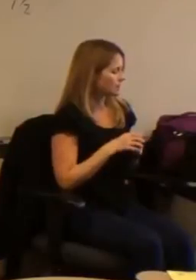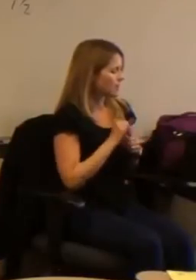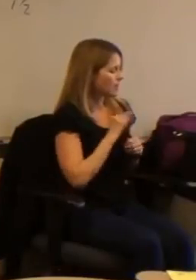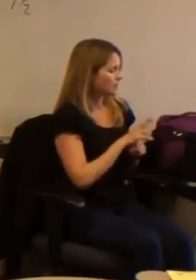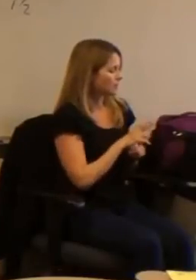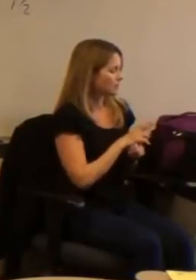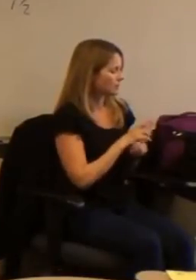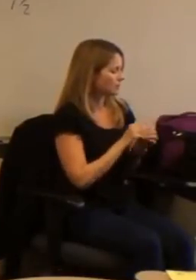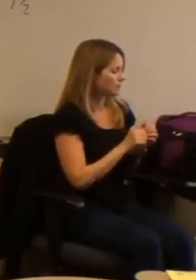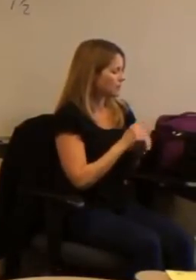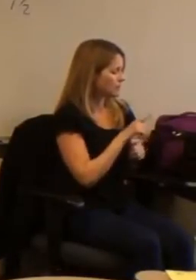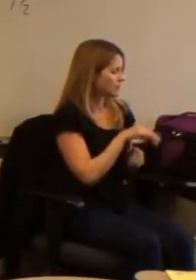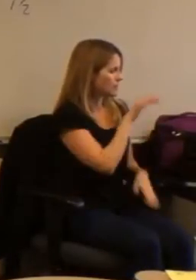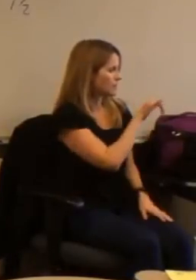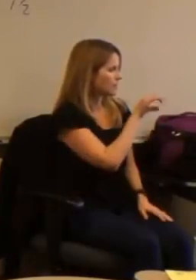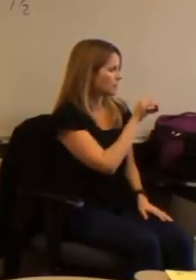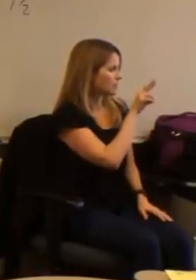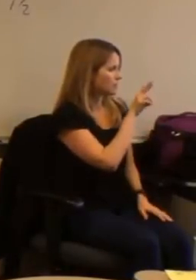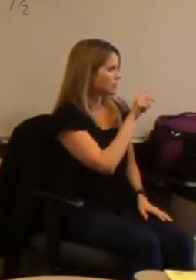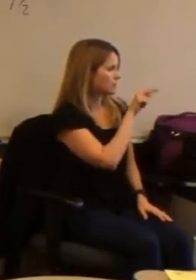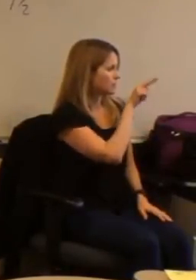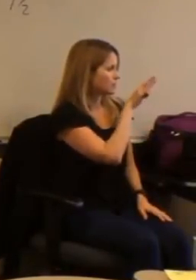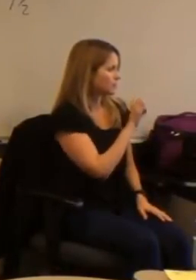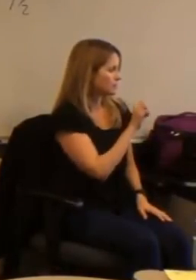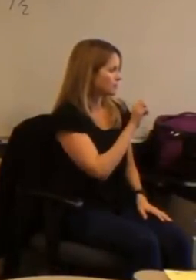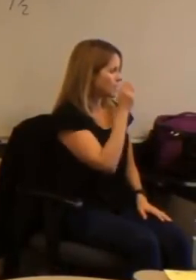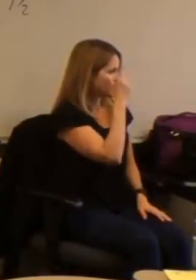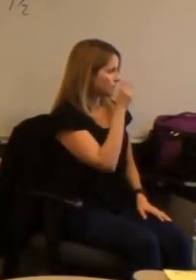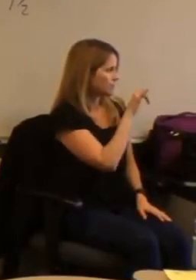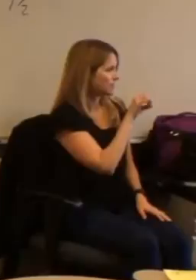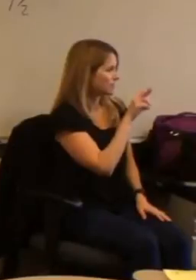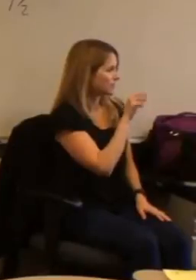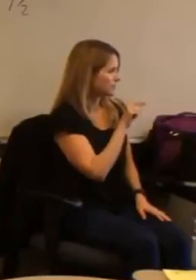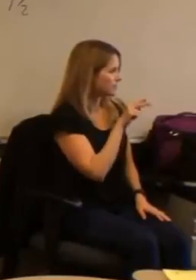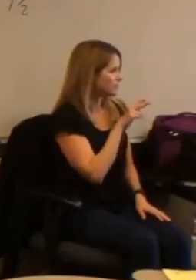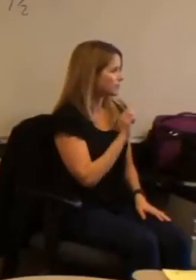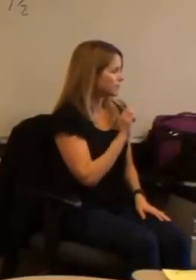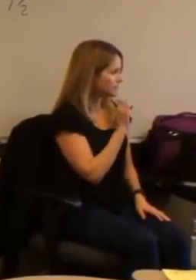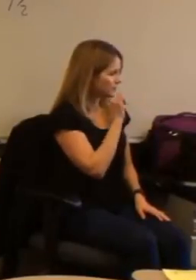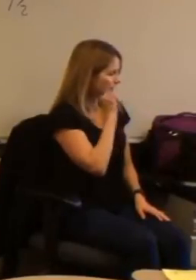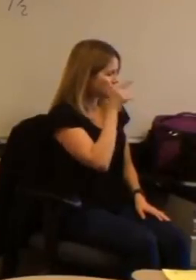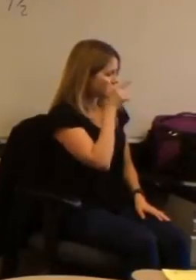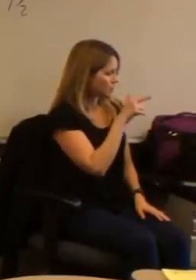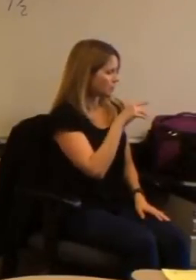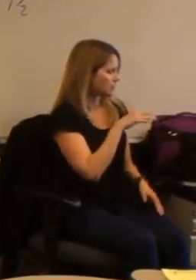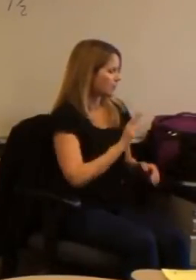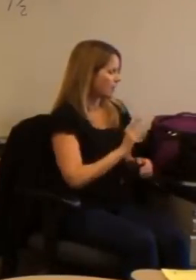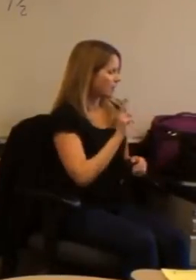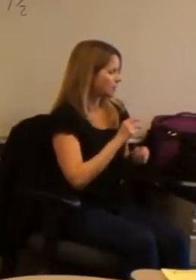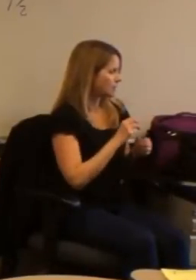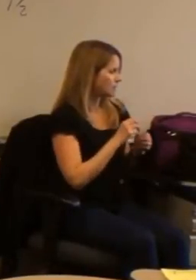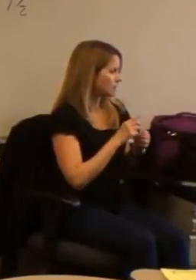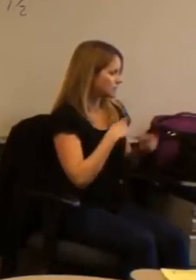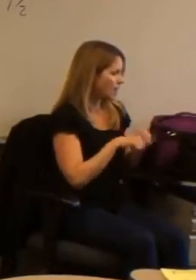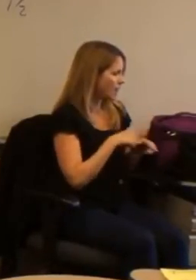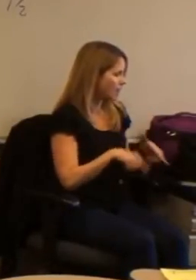use mostly YouTube because, YouTube, I just look, uh, how, like,